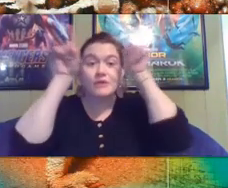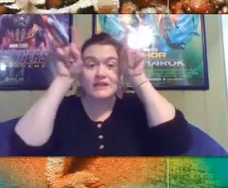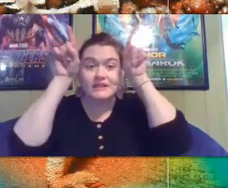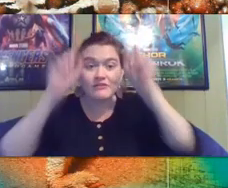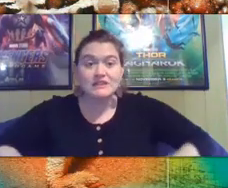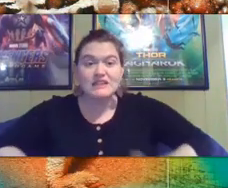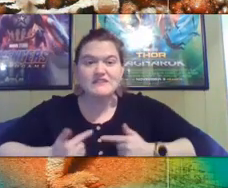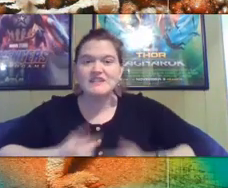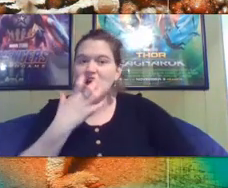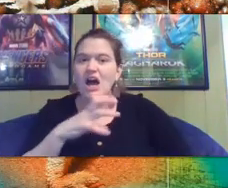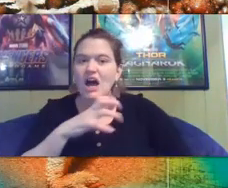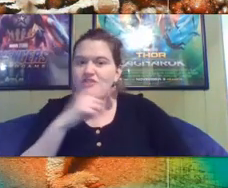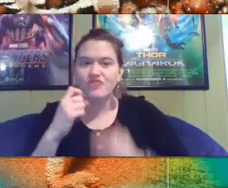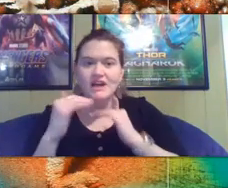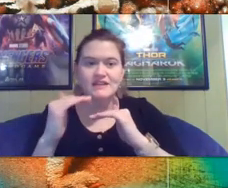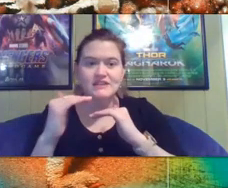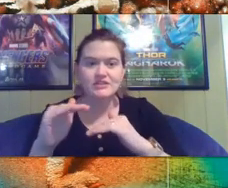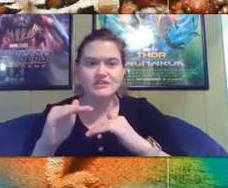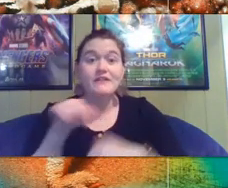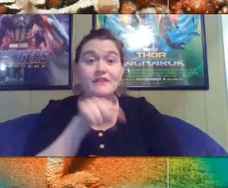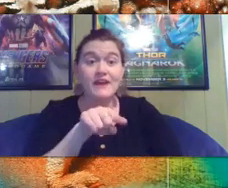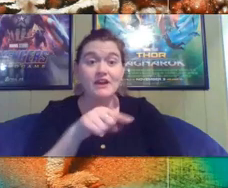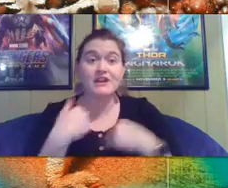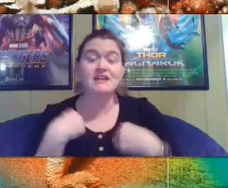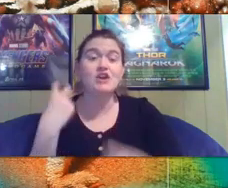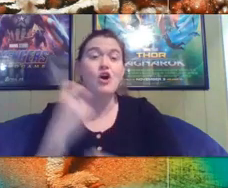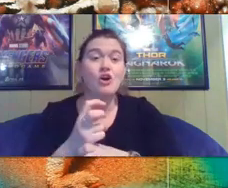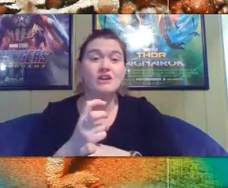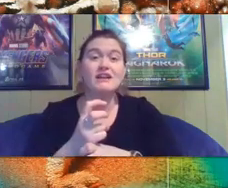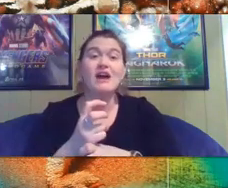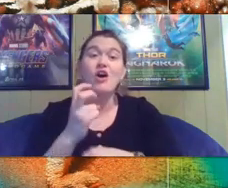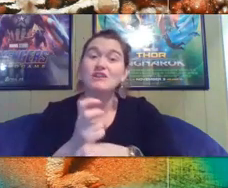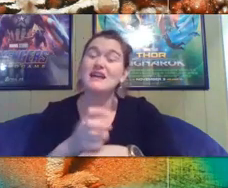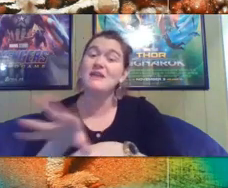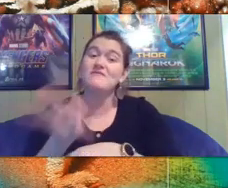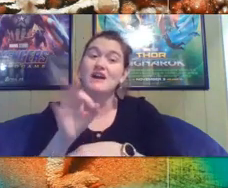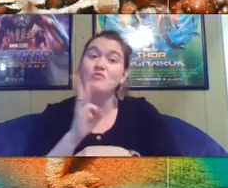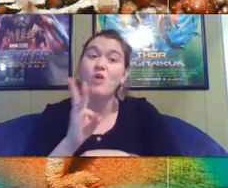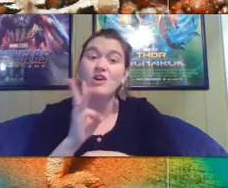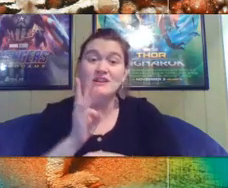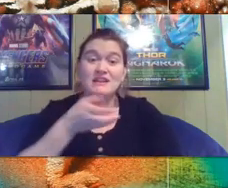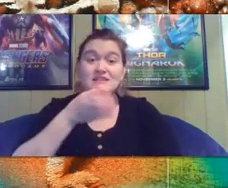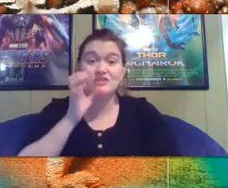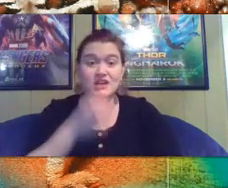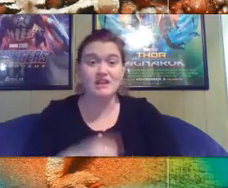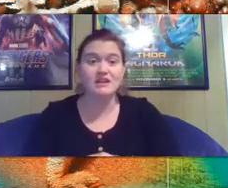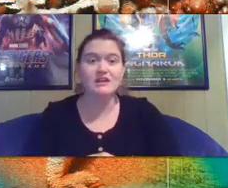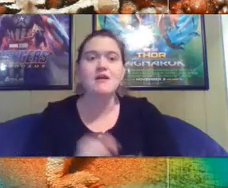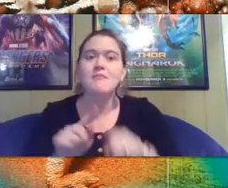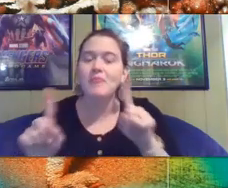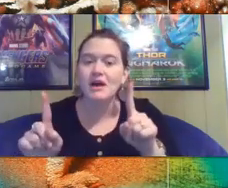A thorny devil lives in a hot, dry desert. There it has a hard time finding water that it needs to